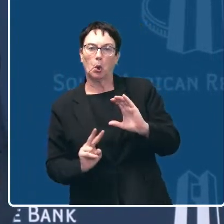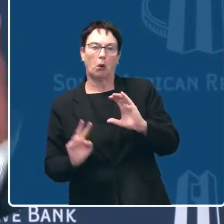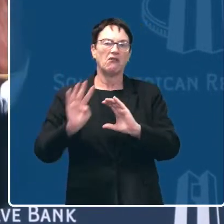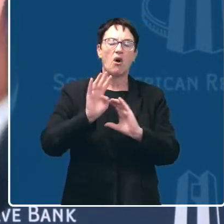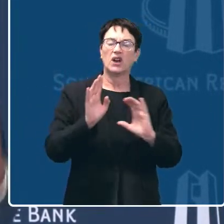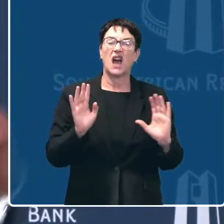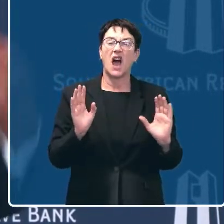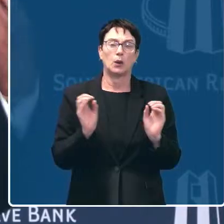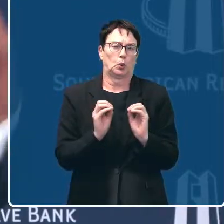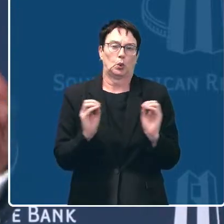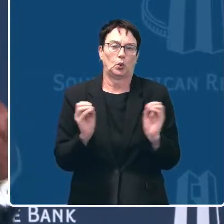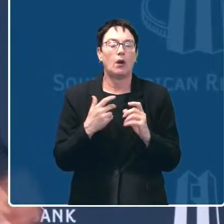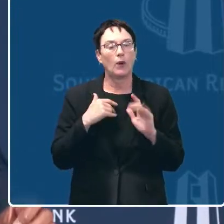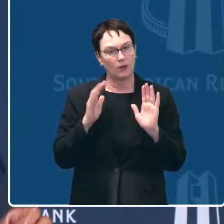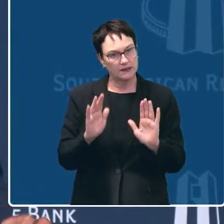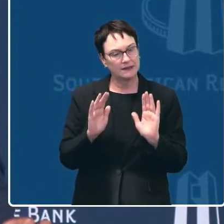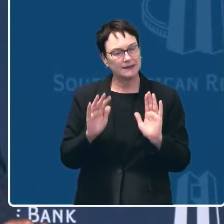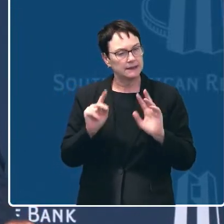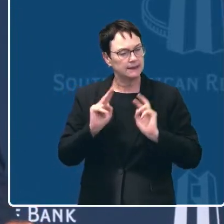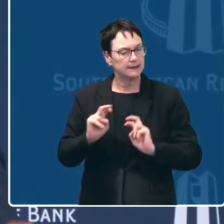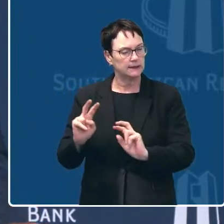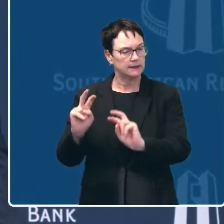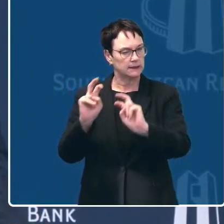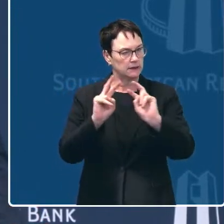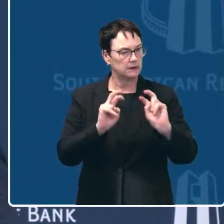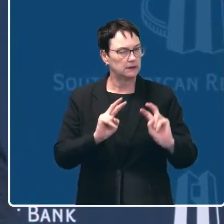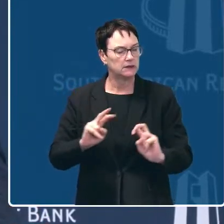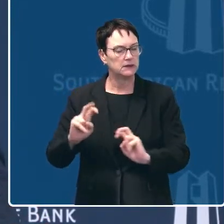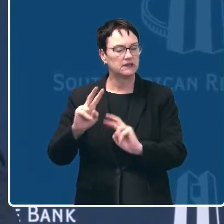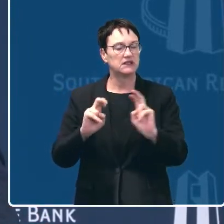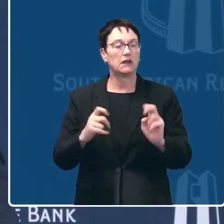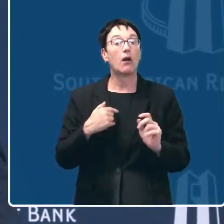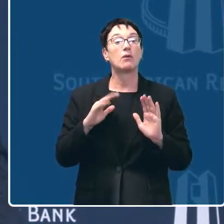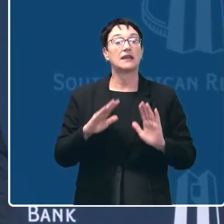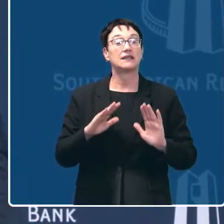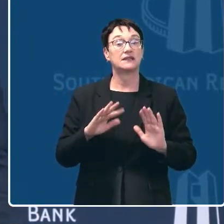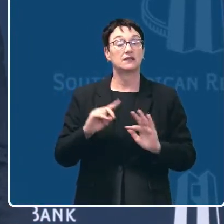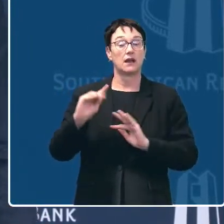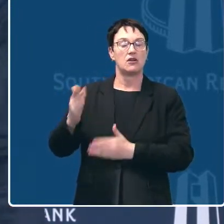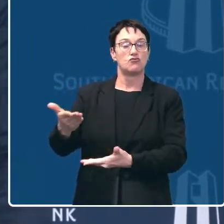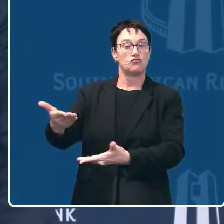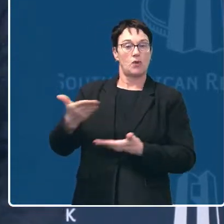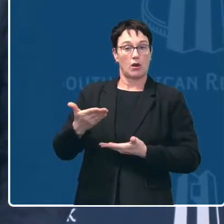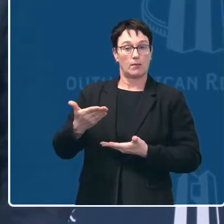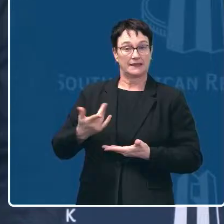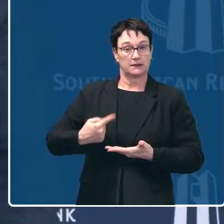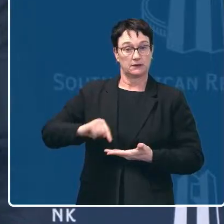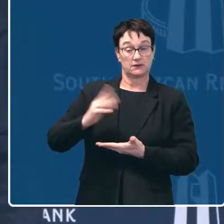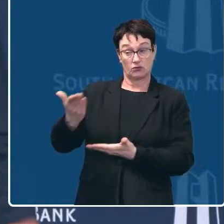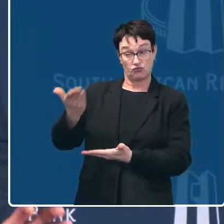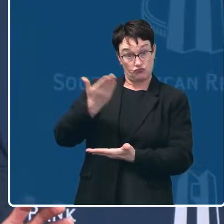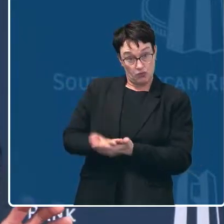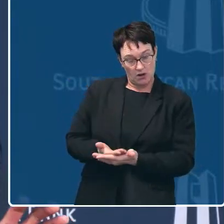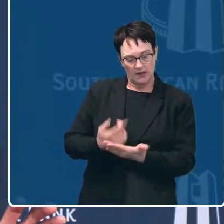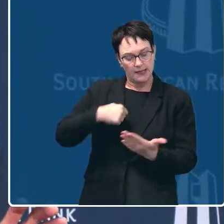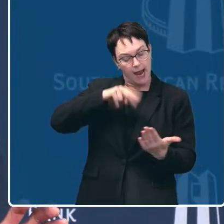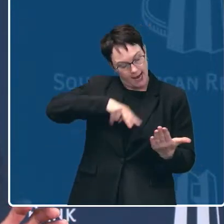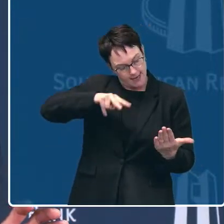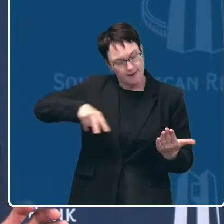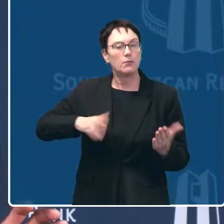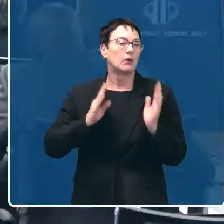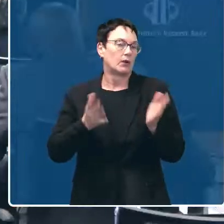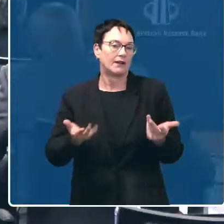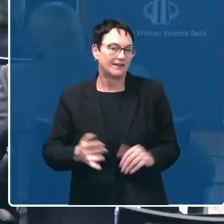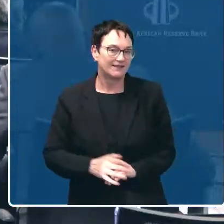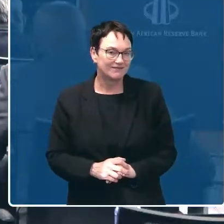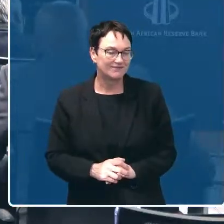and the governor and say this is the appropriate target.